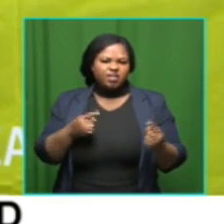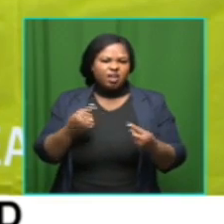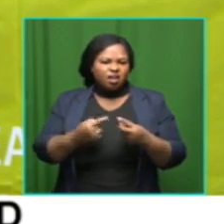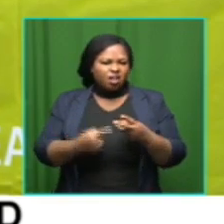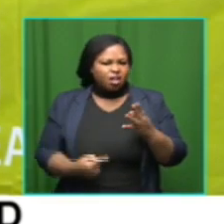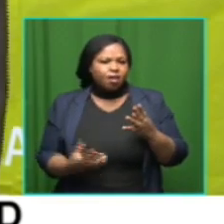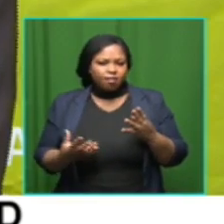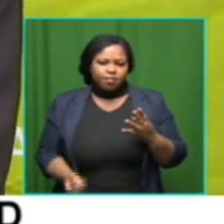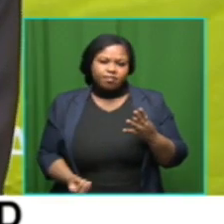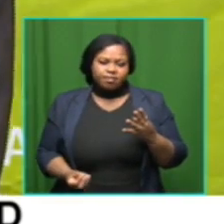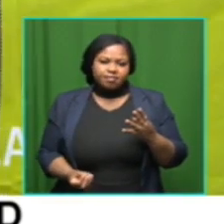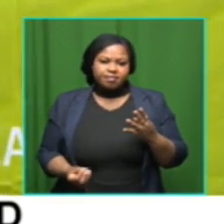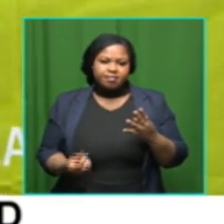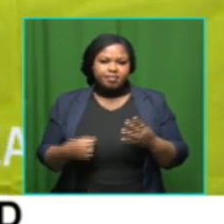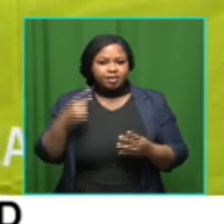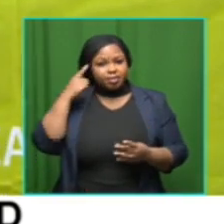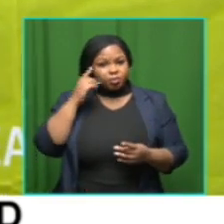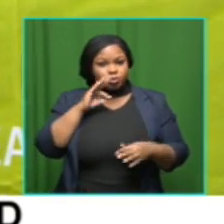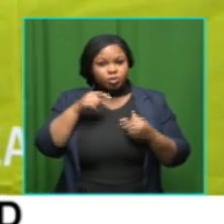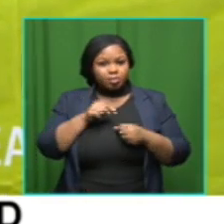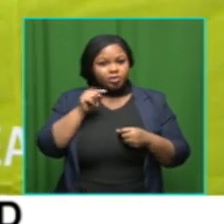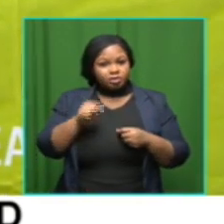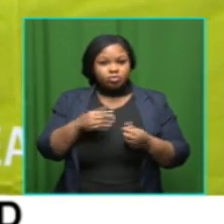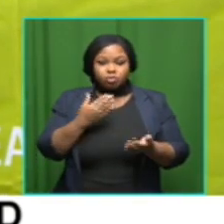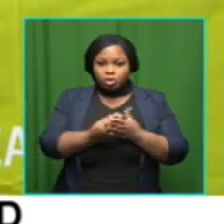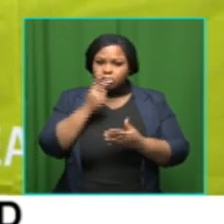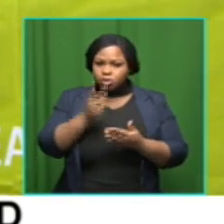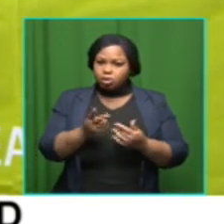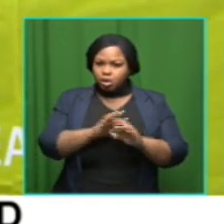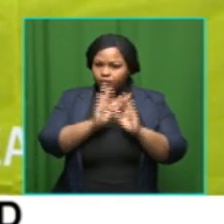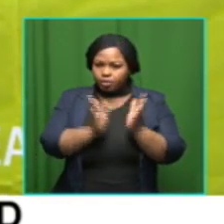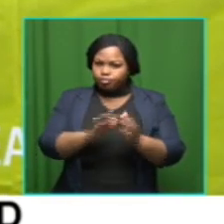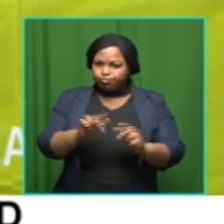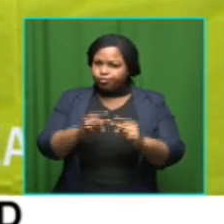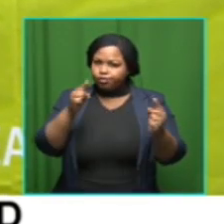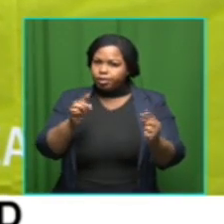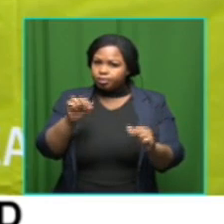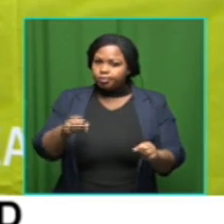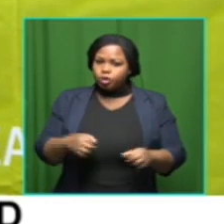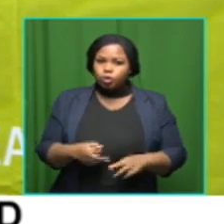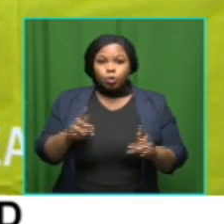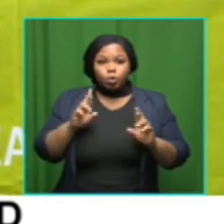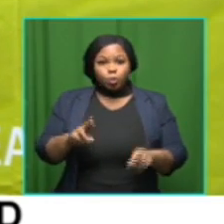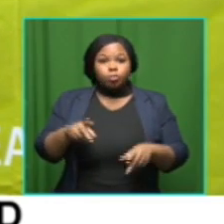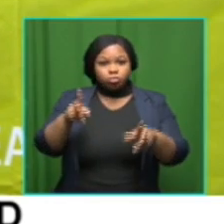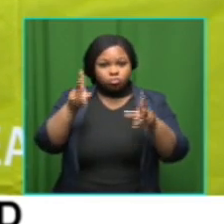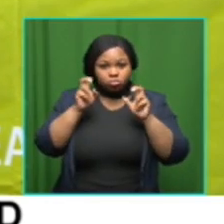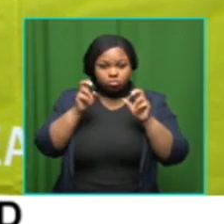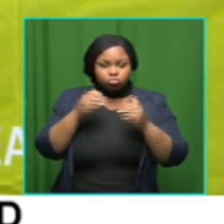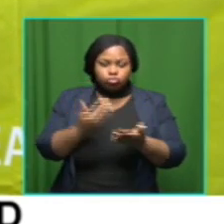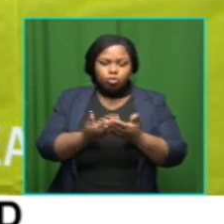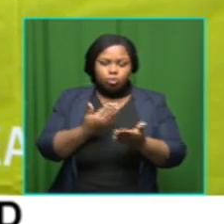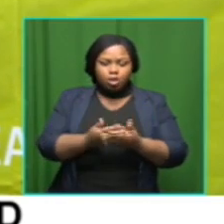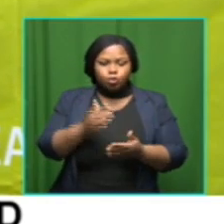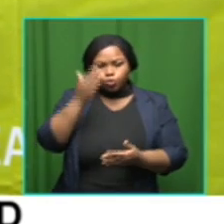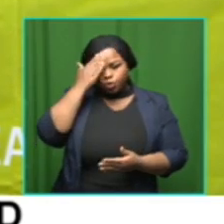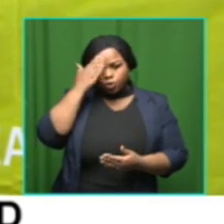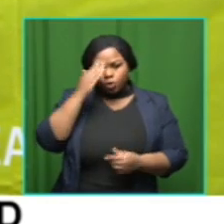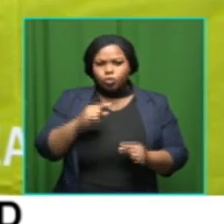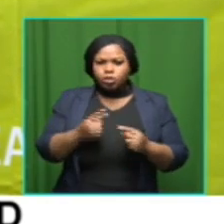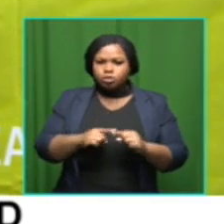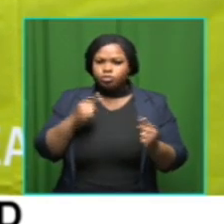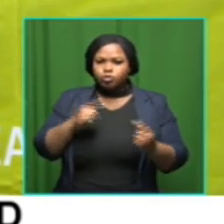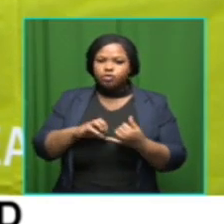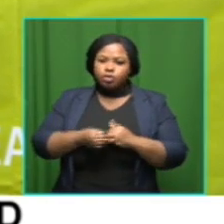we talk about this, we can see what is different. I think we hope that we all ultimately see that there's something else